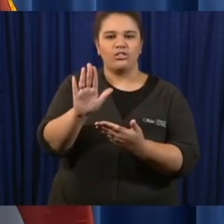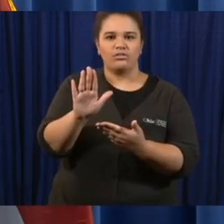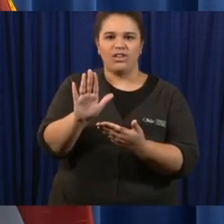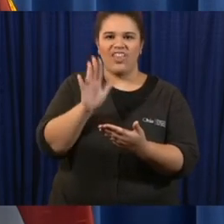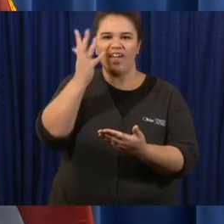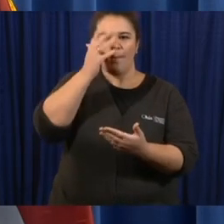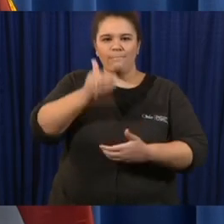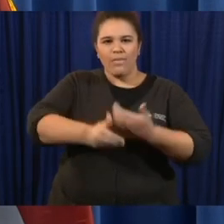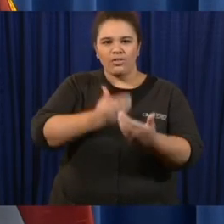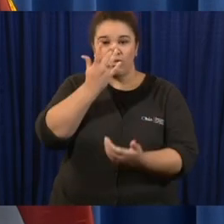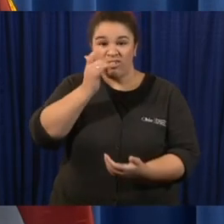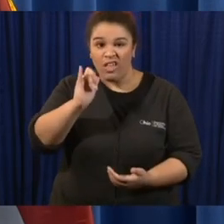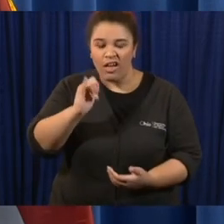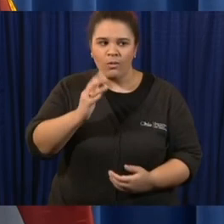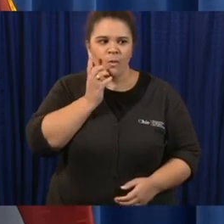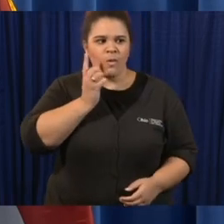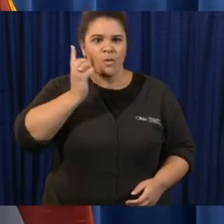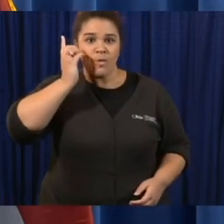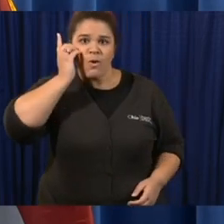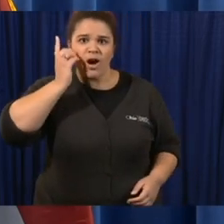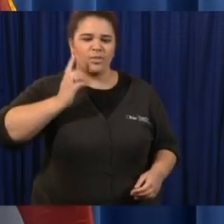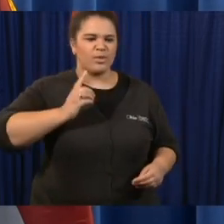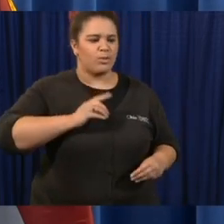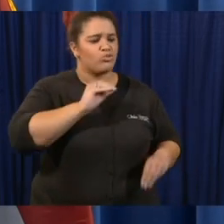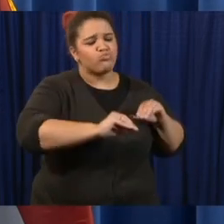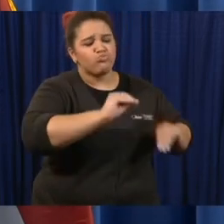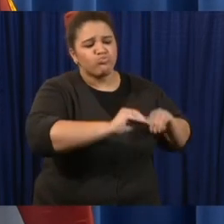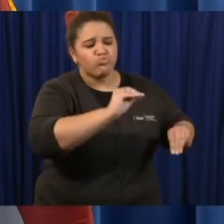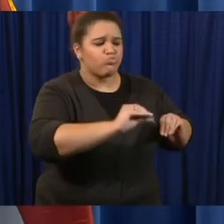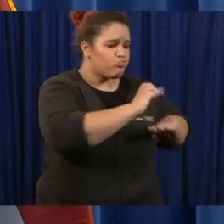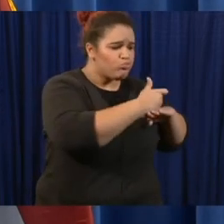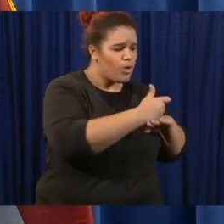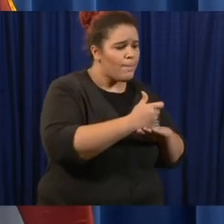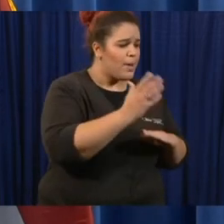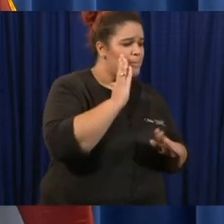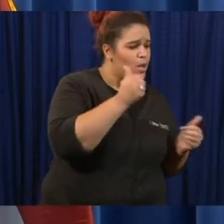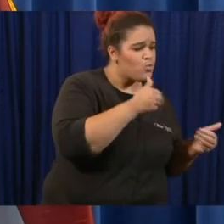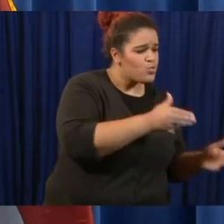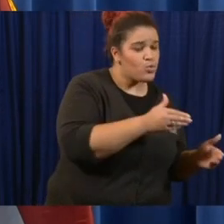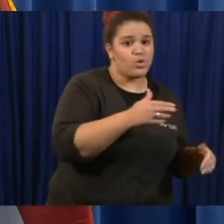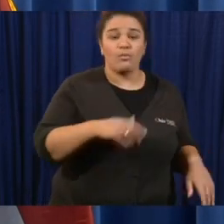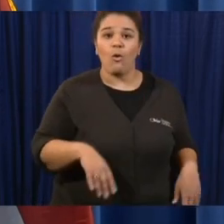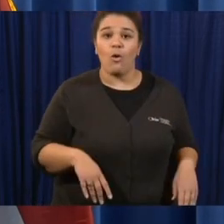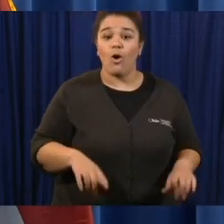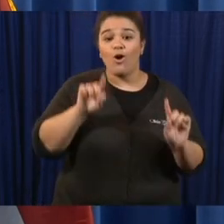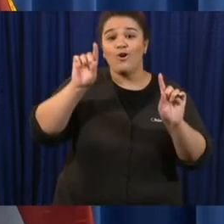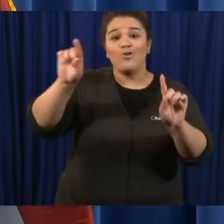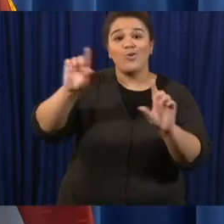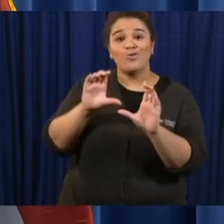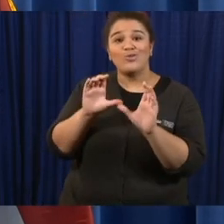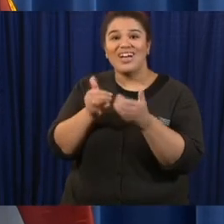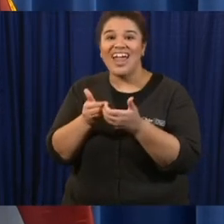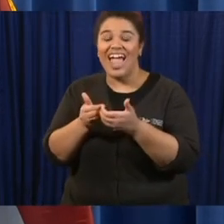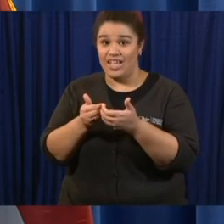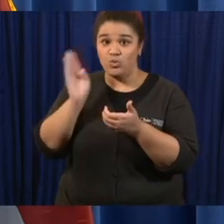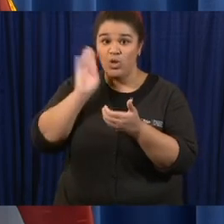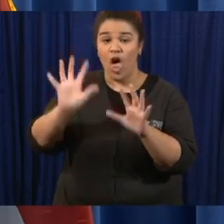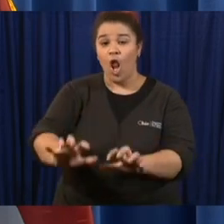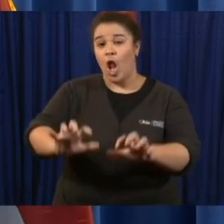and go to big events? And is that chemistry lecture going to have 300 students packed into a lecture hall?